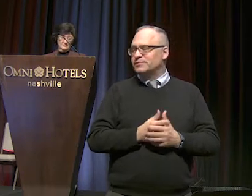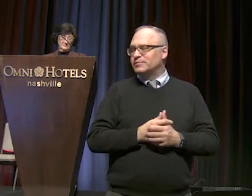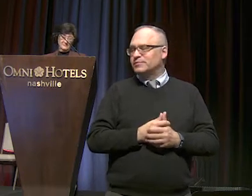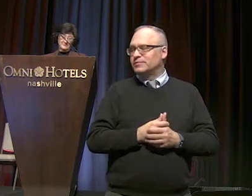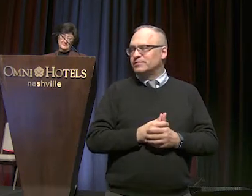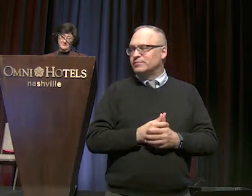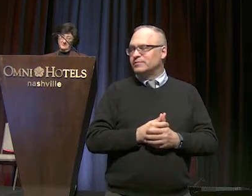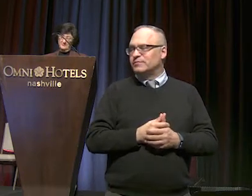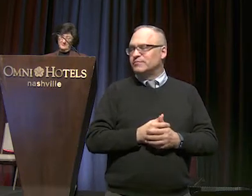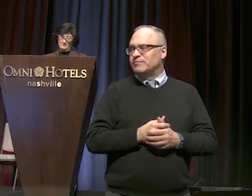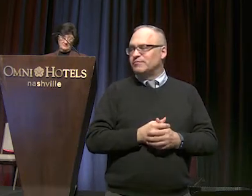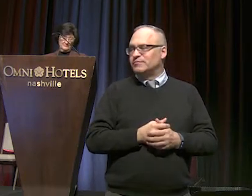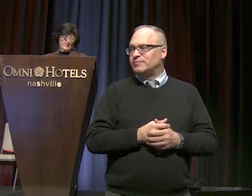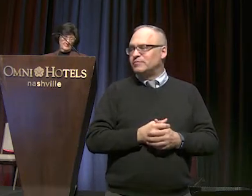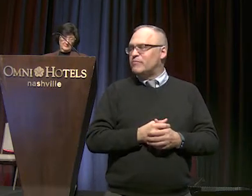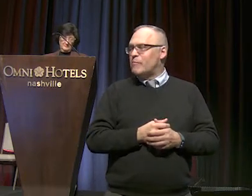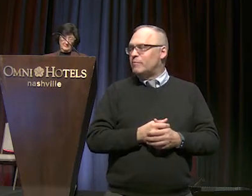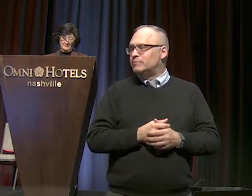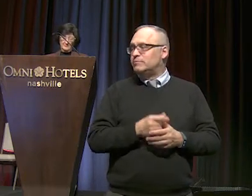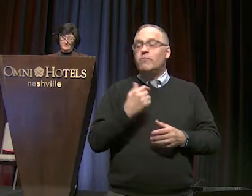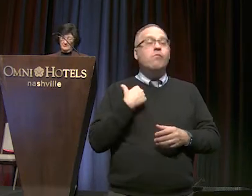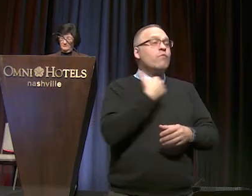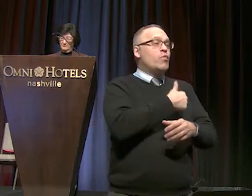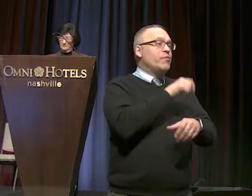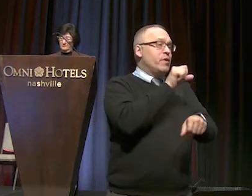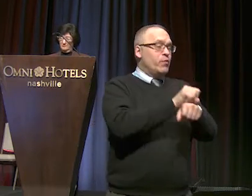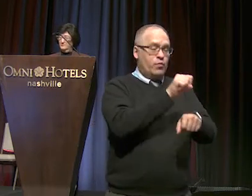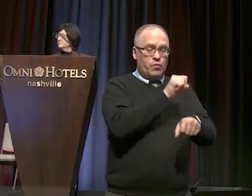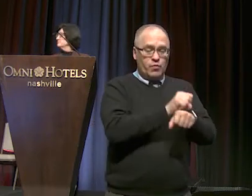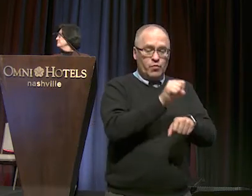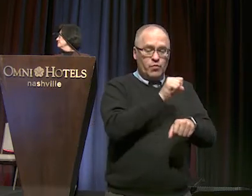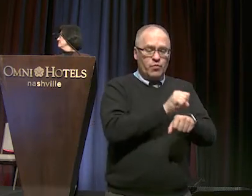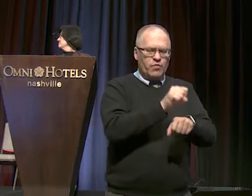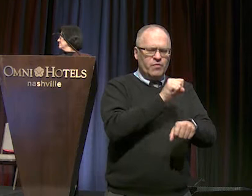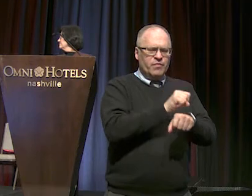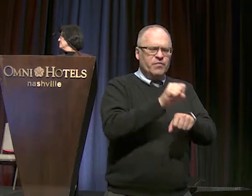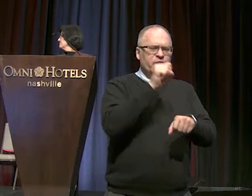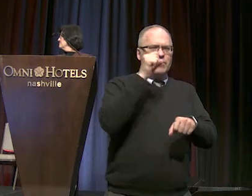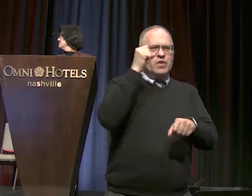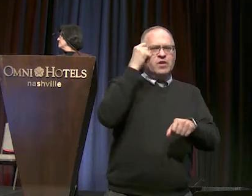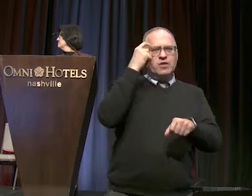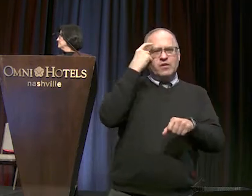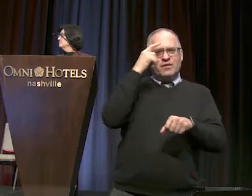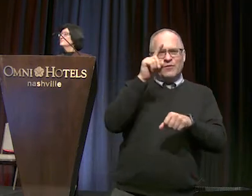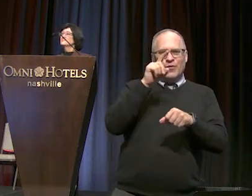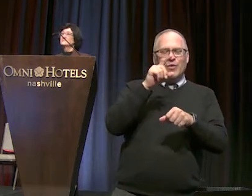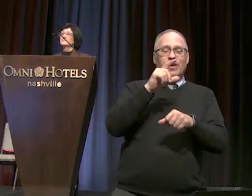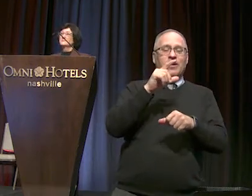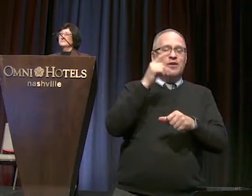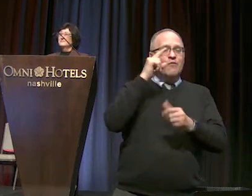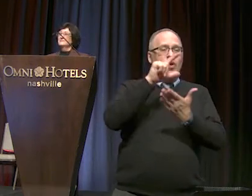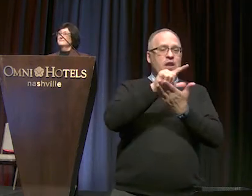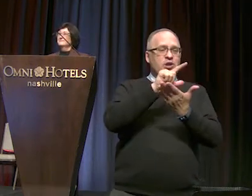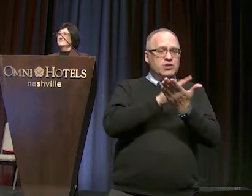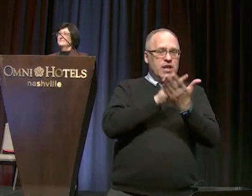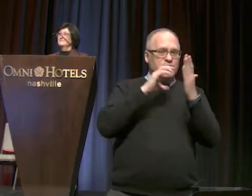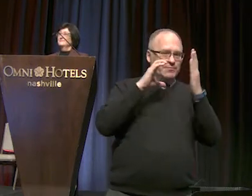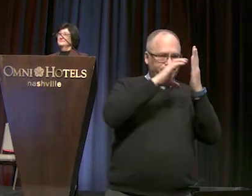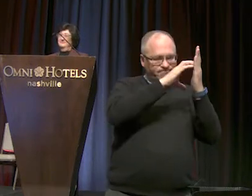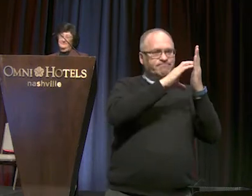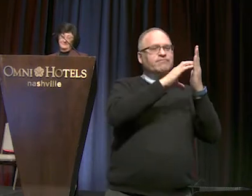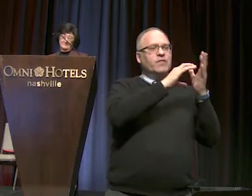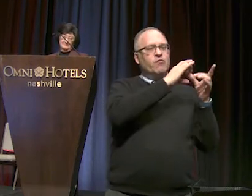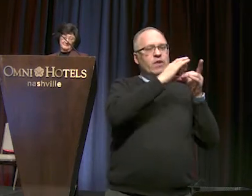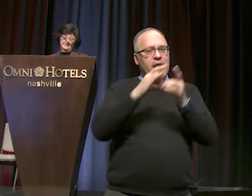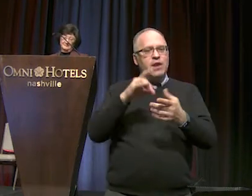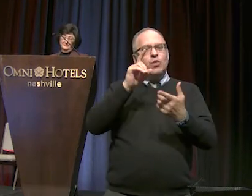We have been working on a piece of legislation having to do with the U.S. as a regional conference. And I want to